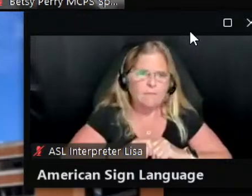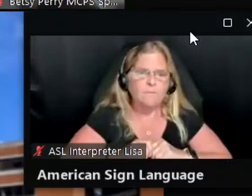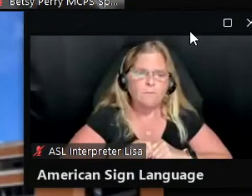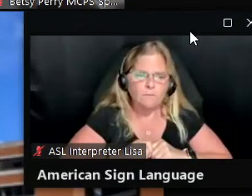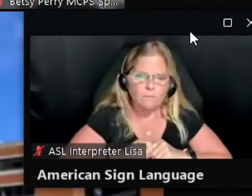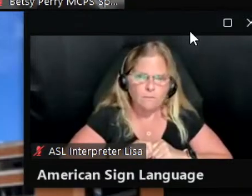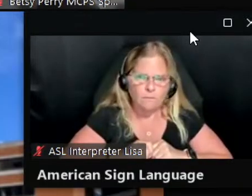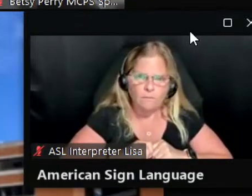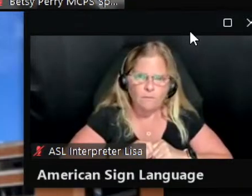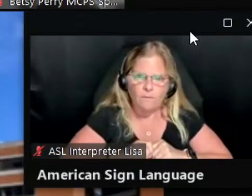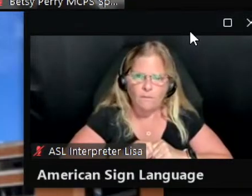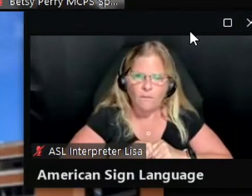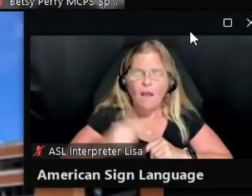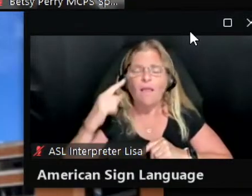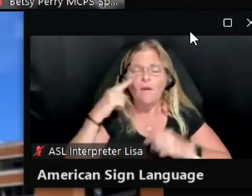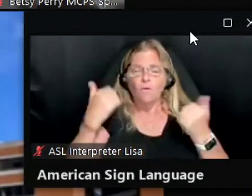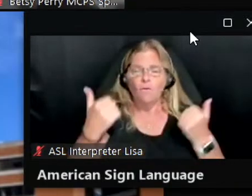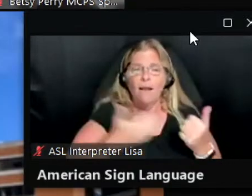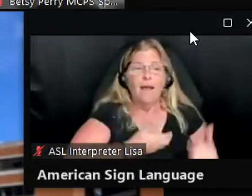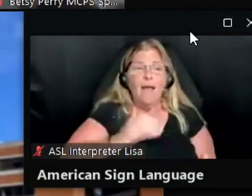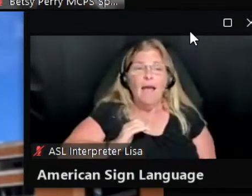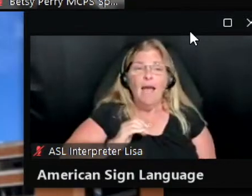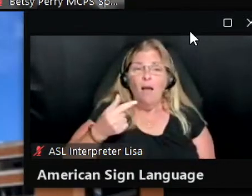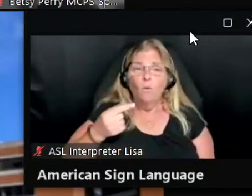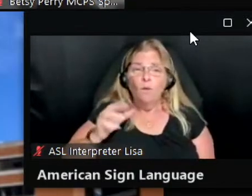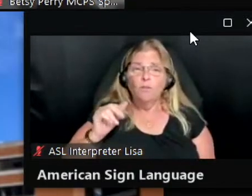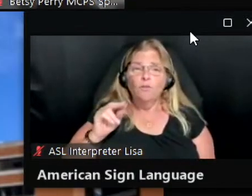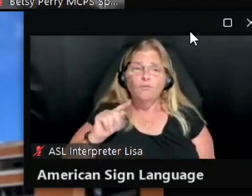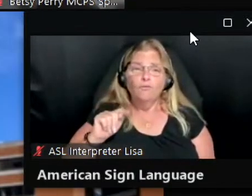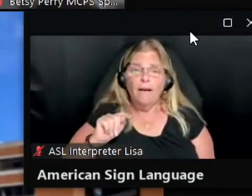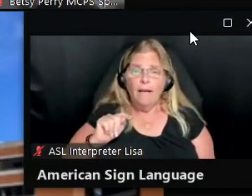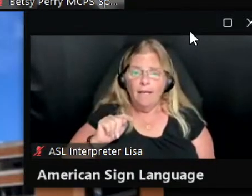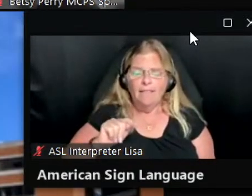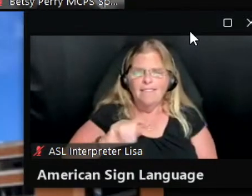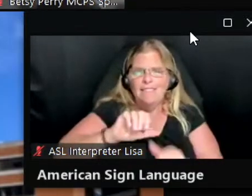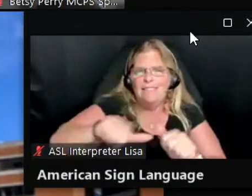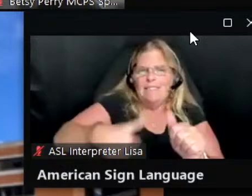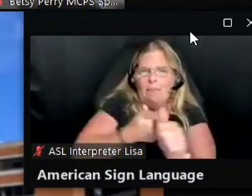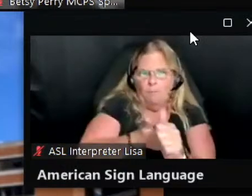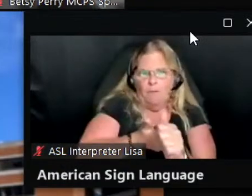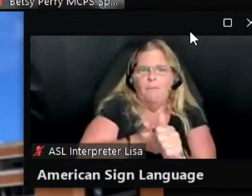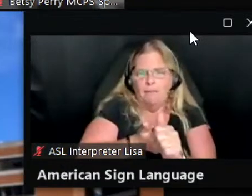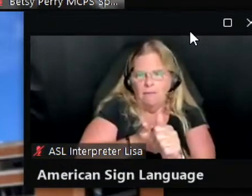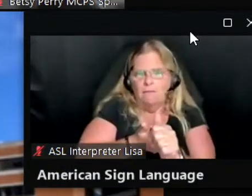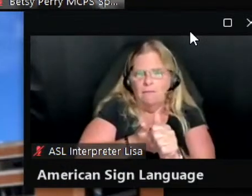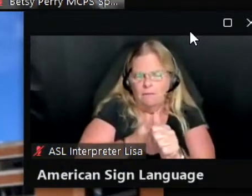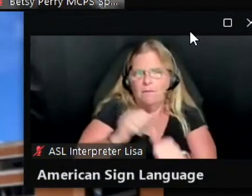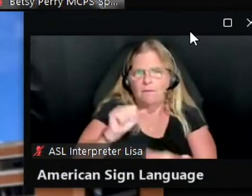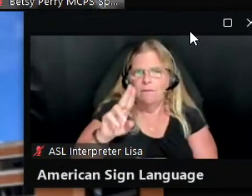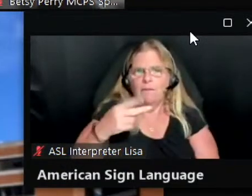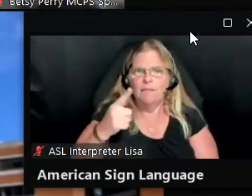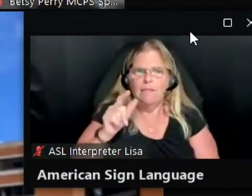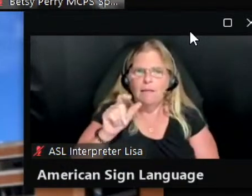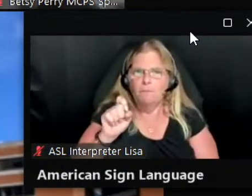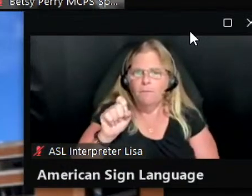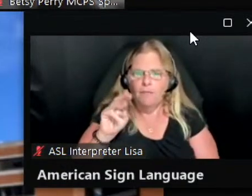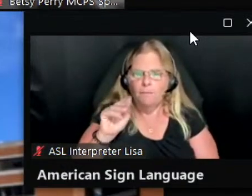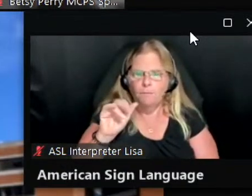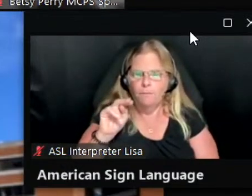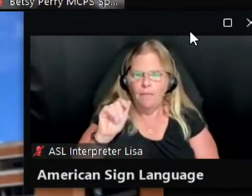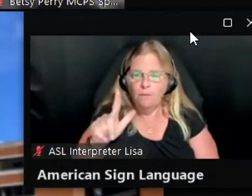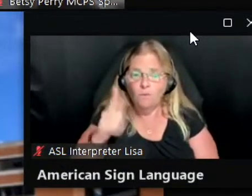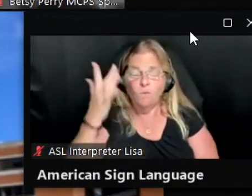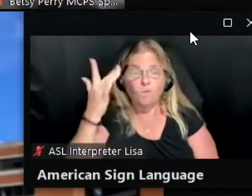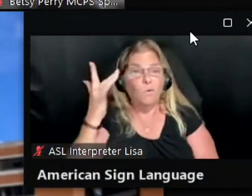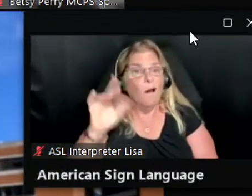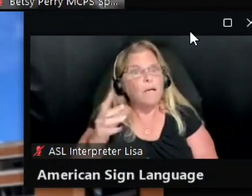have a grant that is supplemental because we can't afford in the amount of credit hours that teachers have